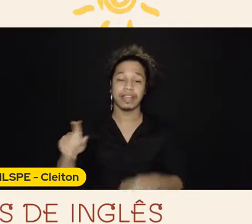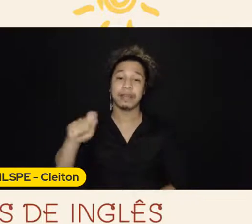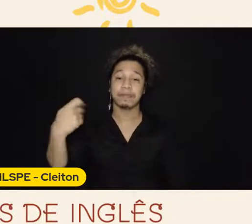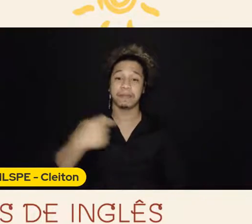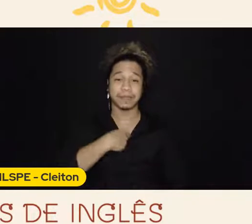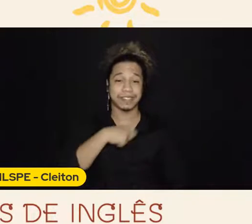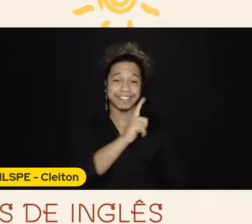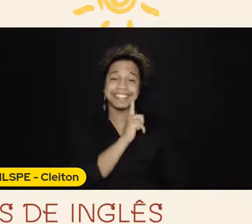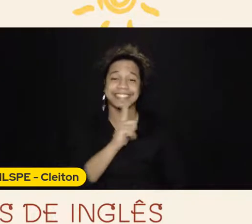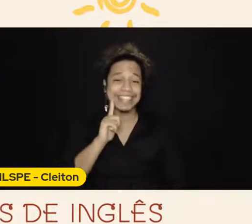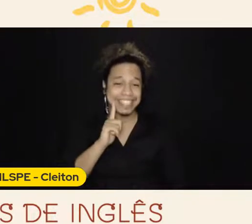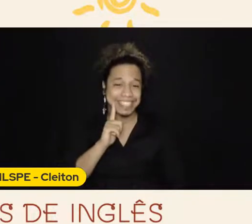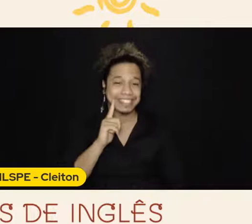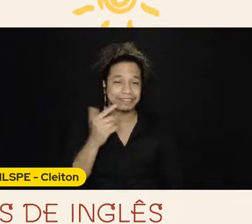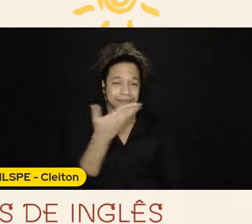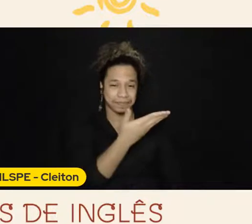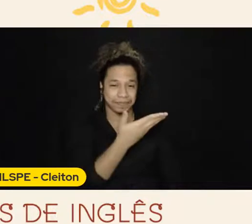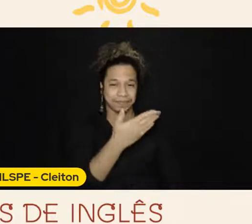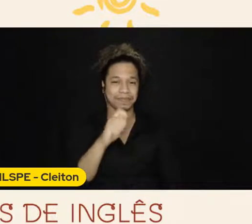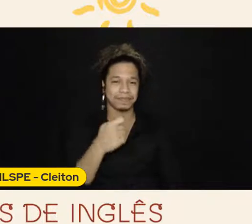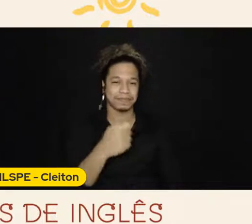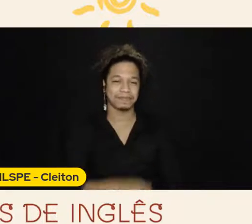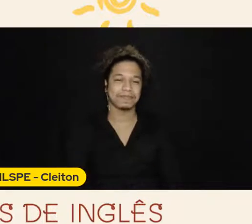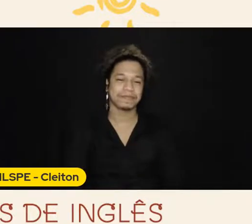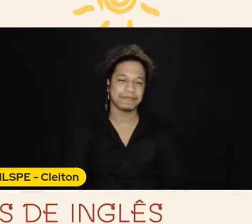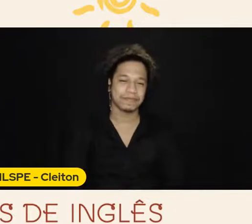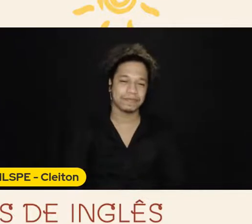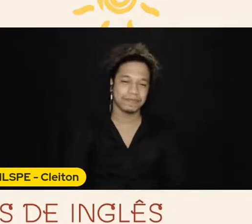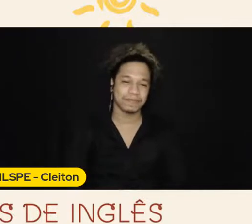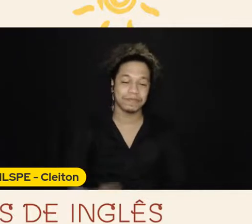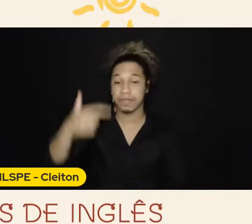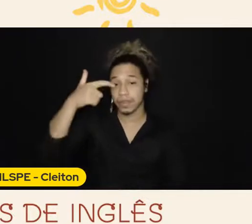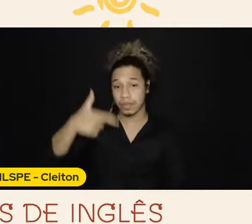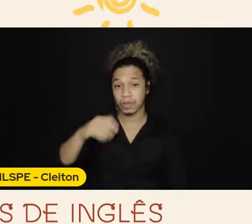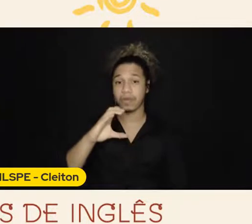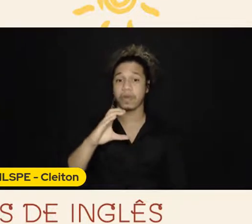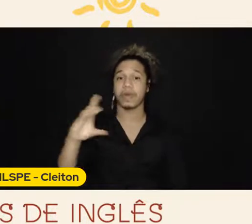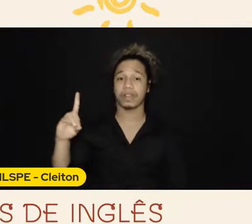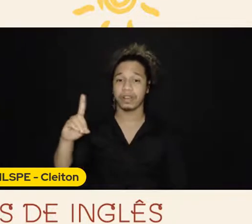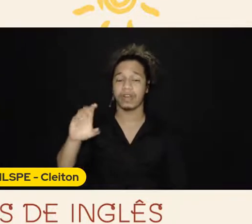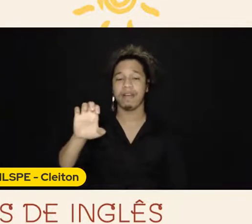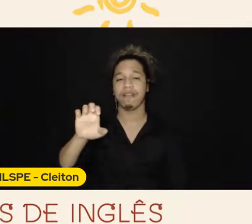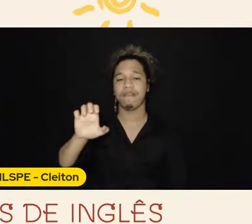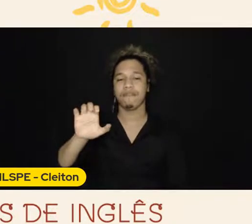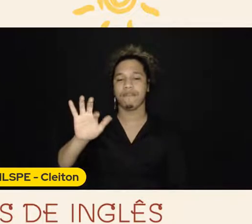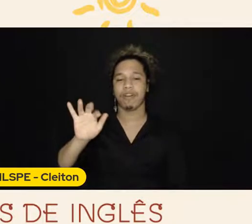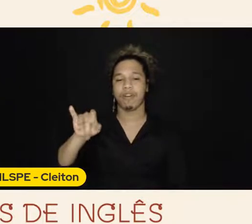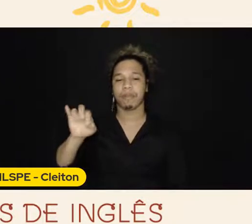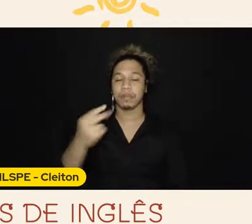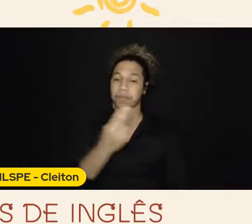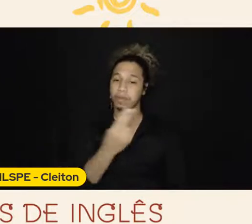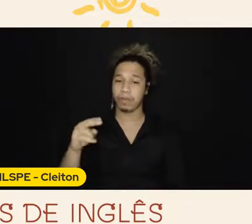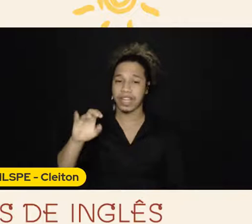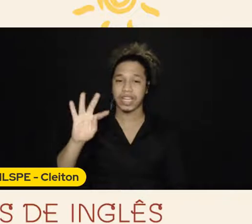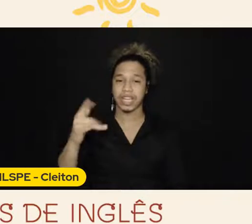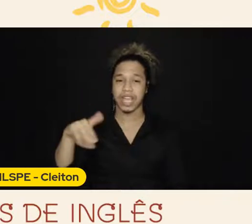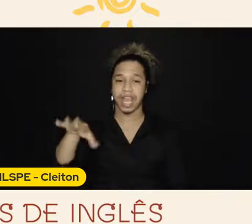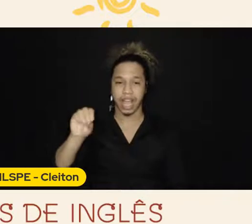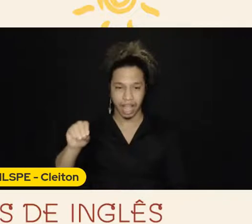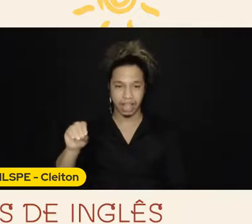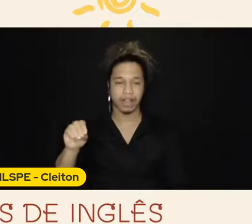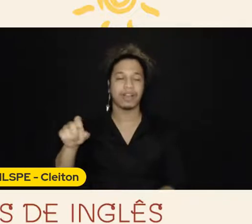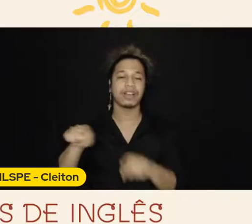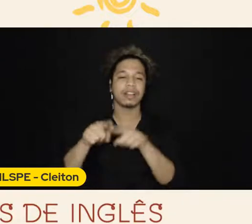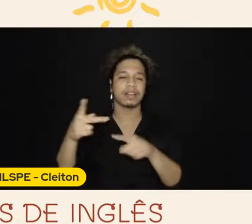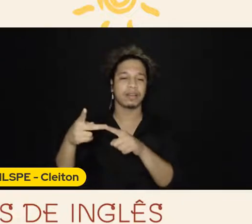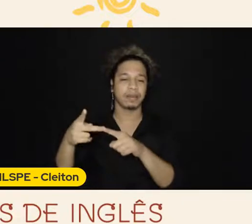Okay? And I'm Thiago Costa, one of the coordinators of EFOPLI, and also a professor at the Federal